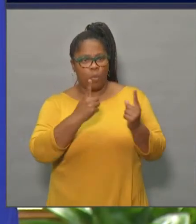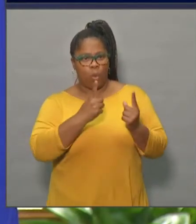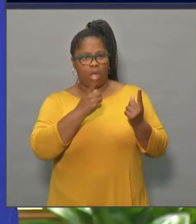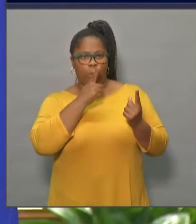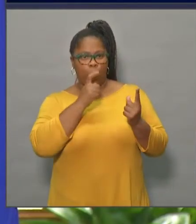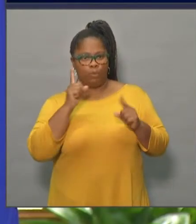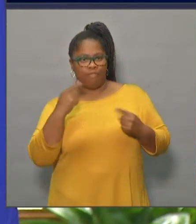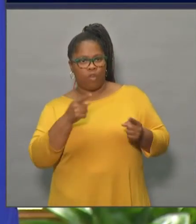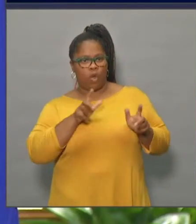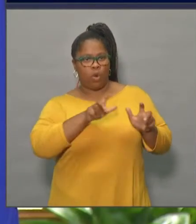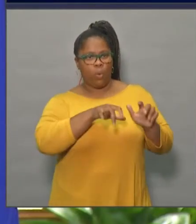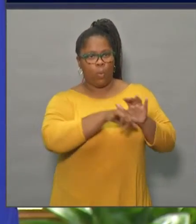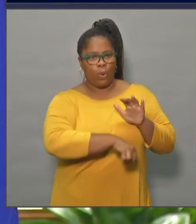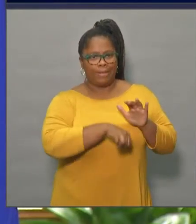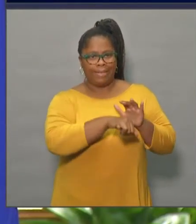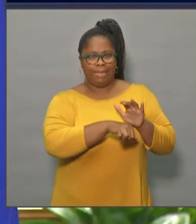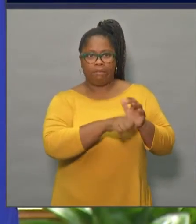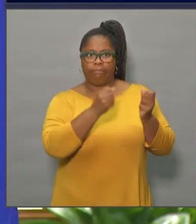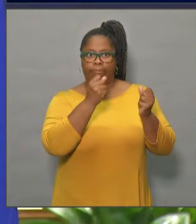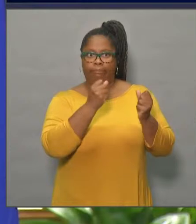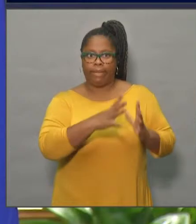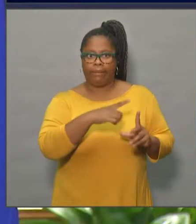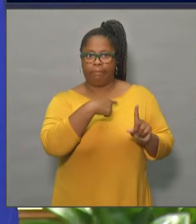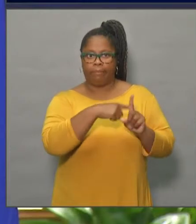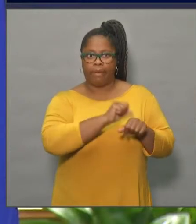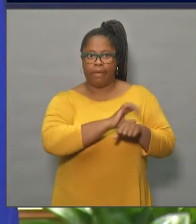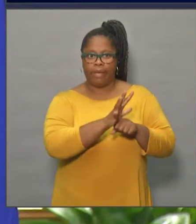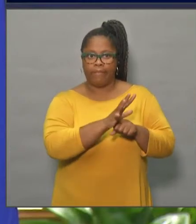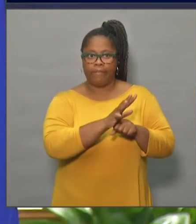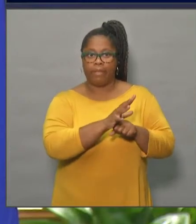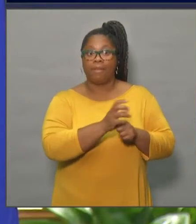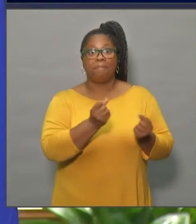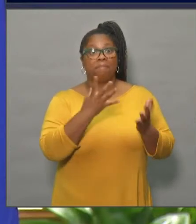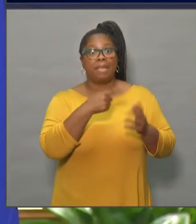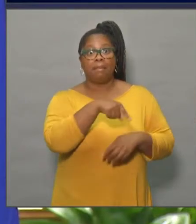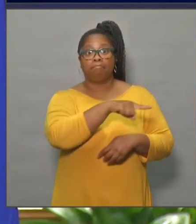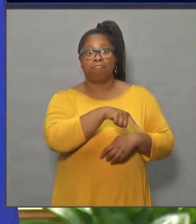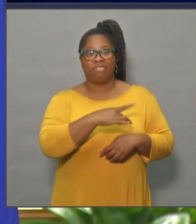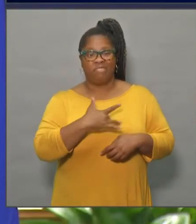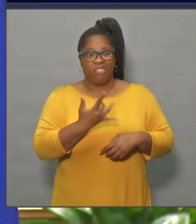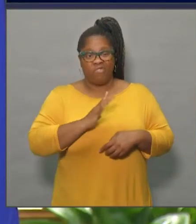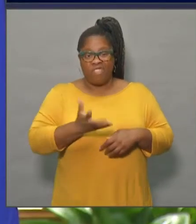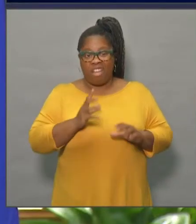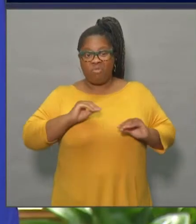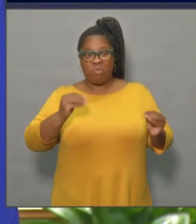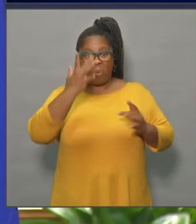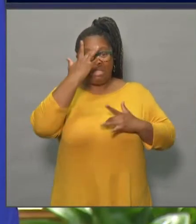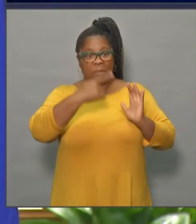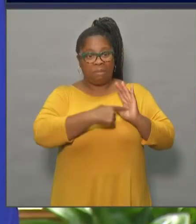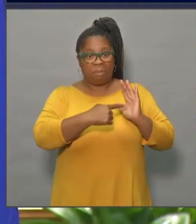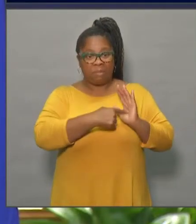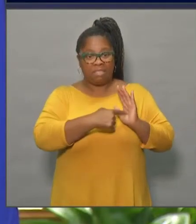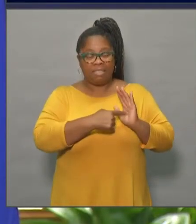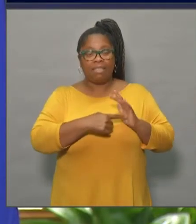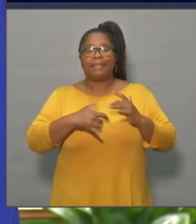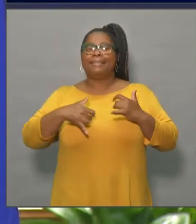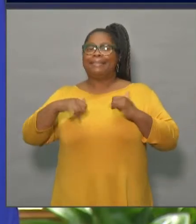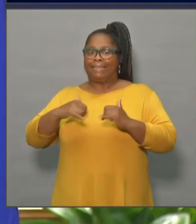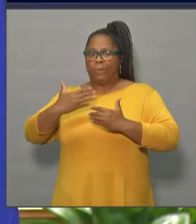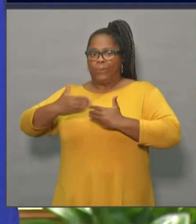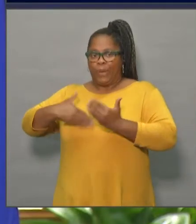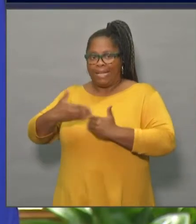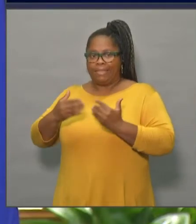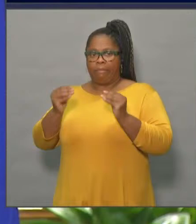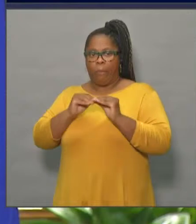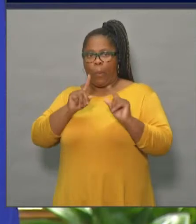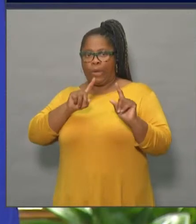were positive, and the vast majority of them were asymptomatic. As the test results continue to be processed, we'll likely